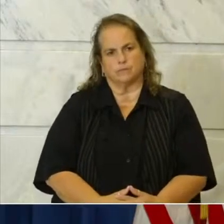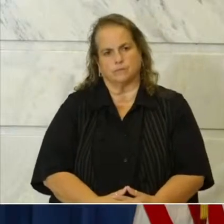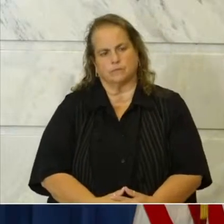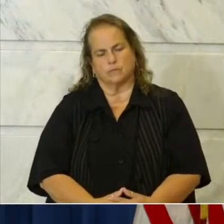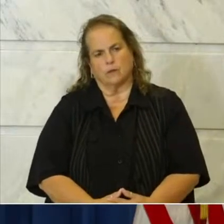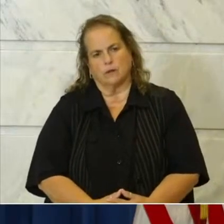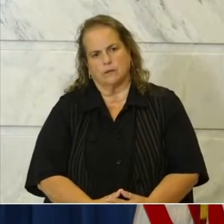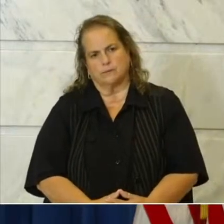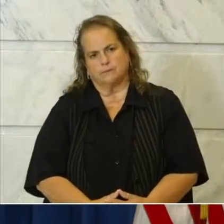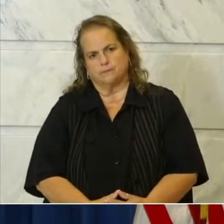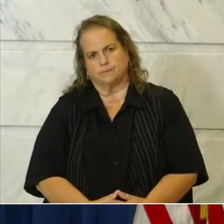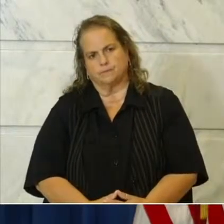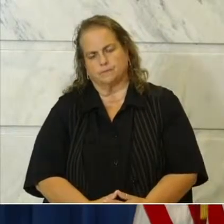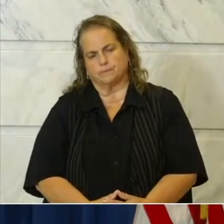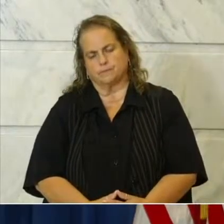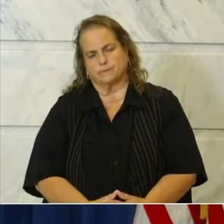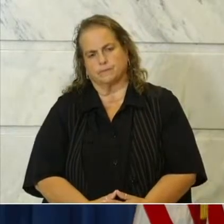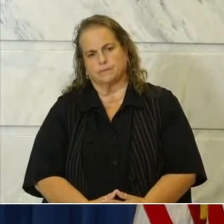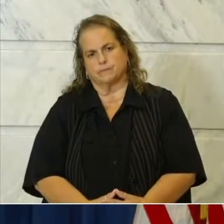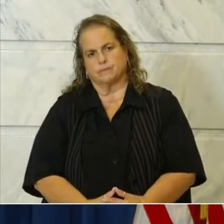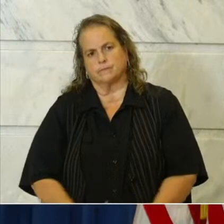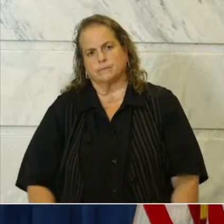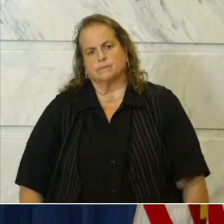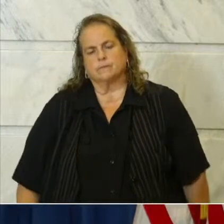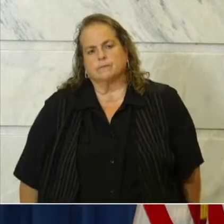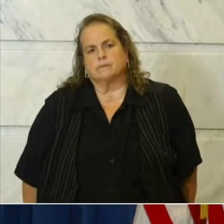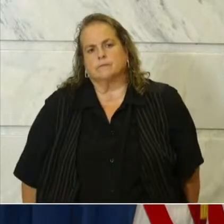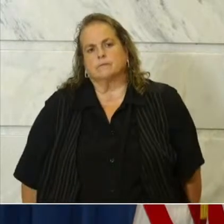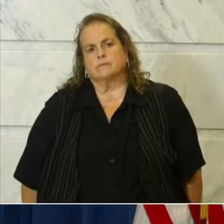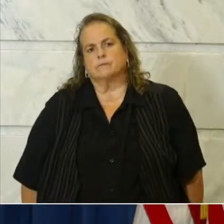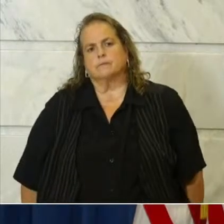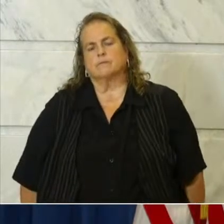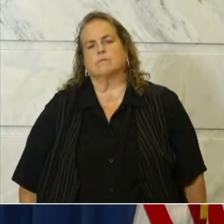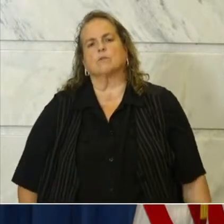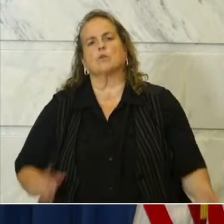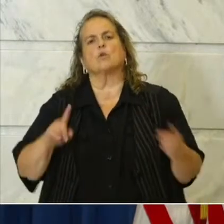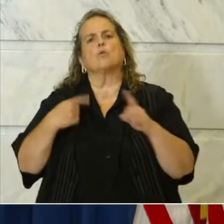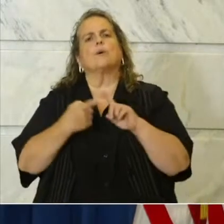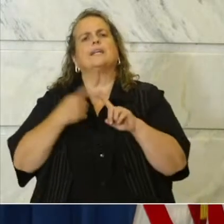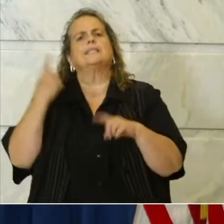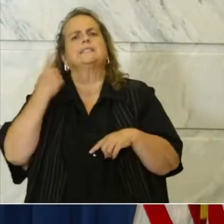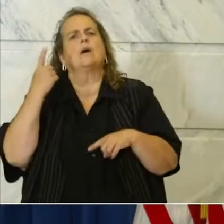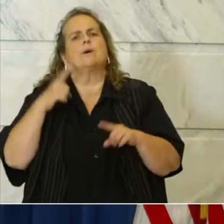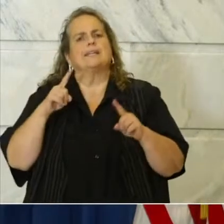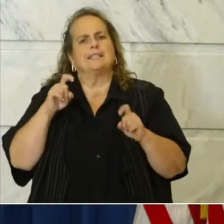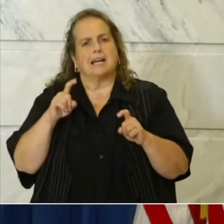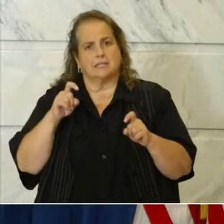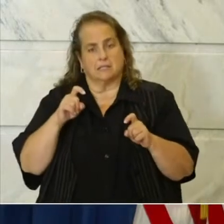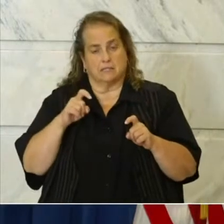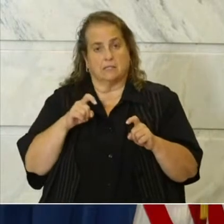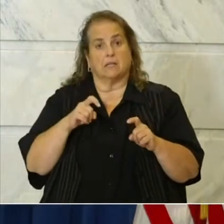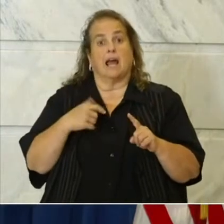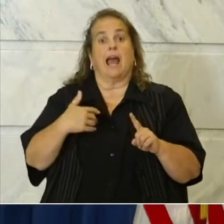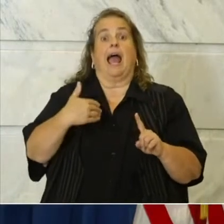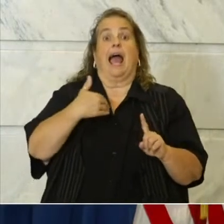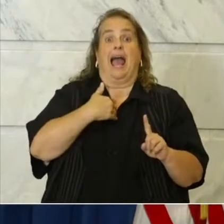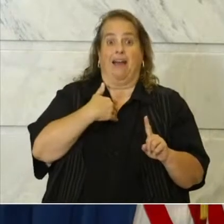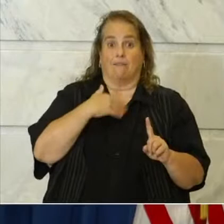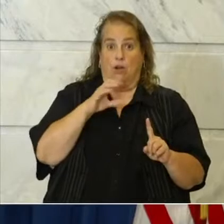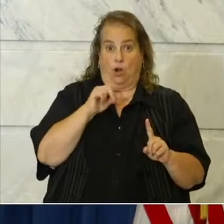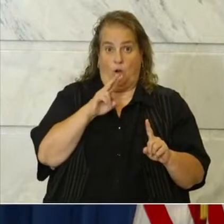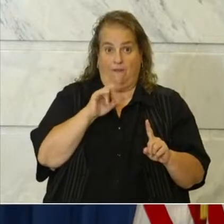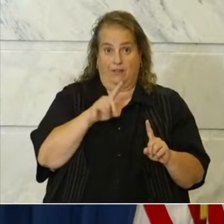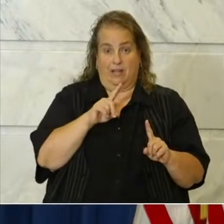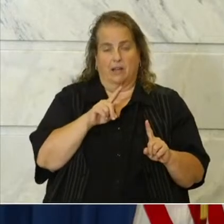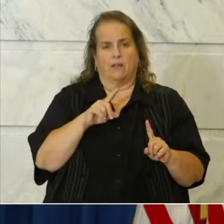simple question, but I'm trying to figure it out. So when someone tests positive the first time, they go back a couple days later to take a second test